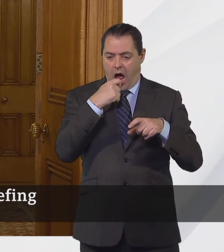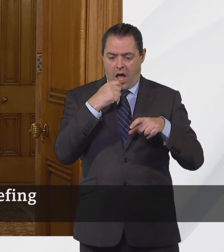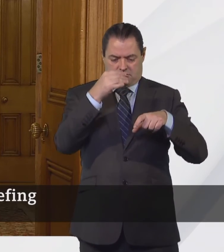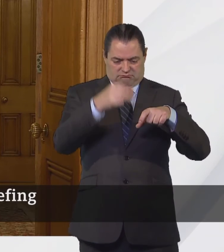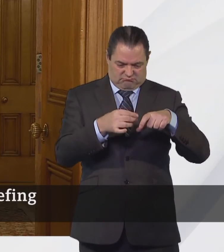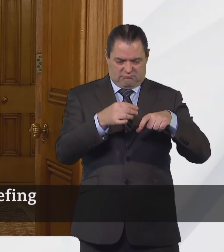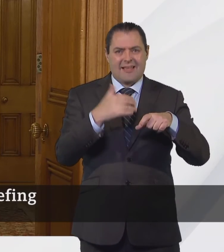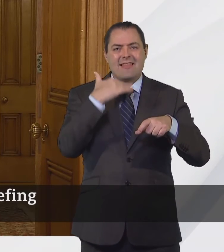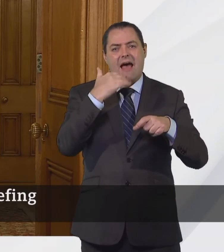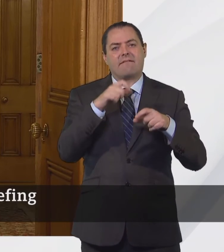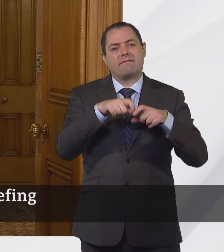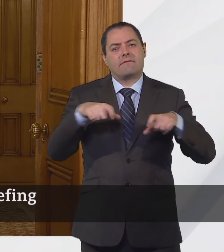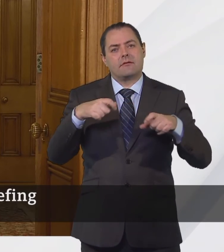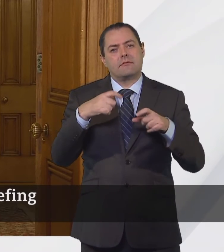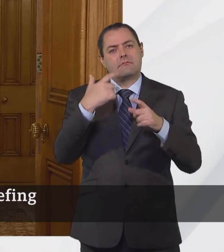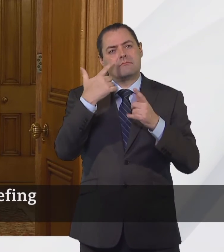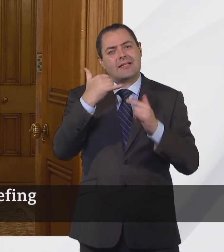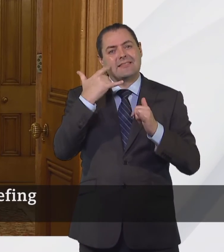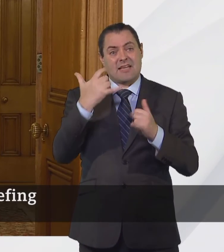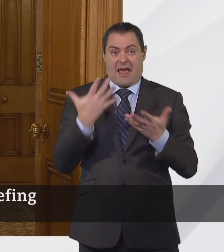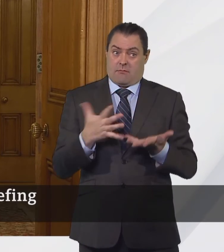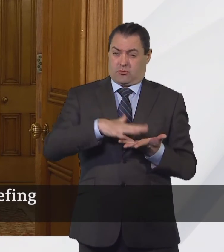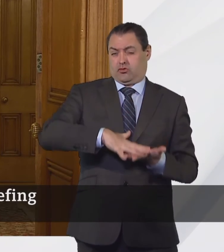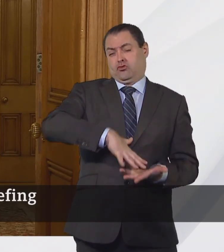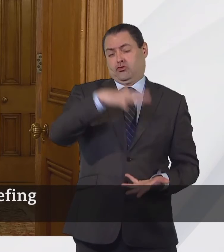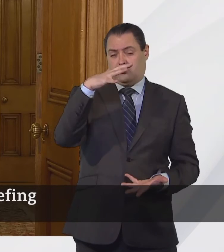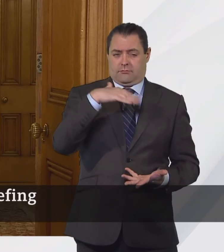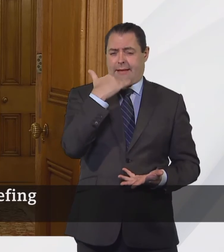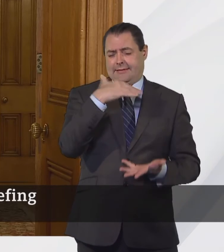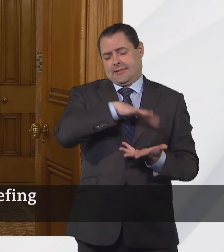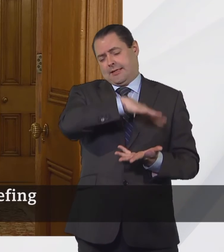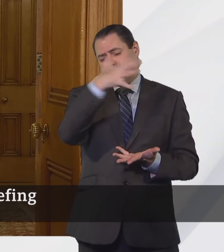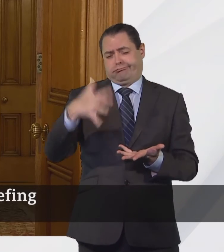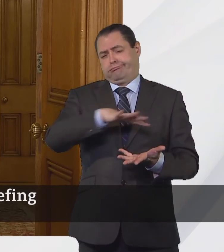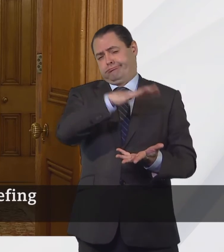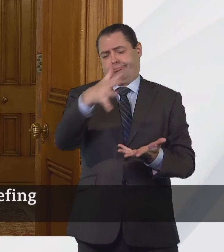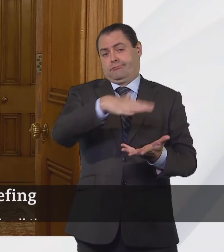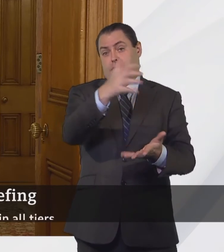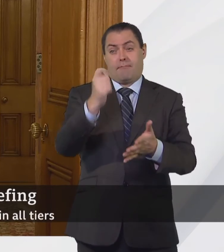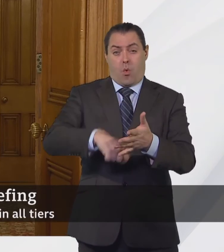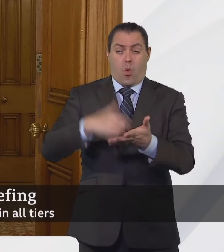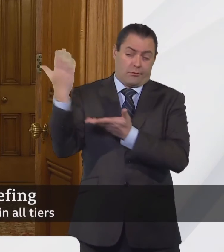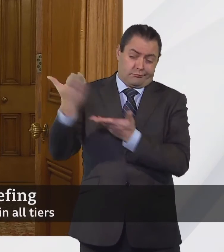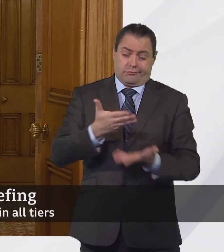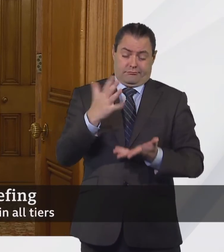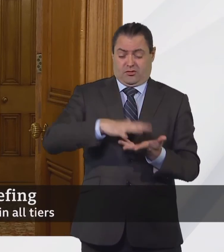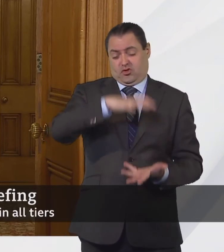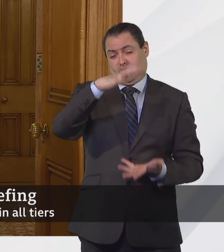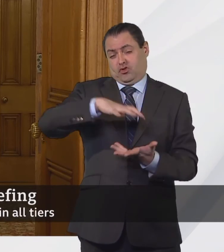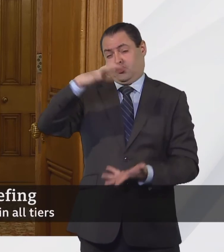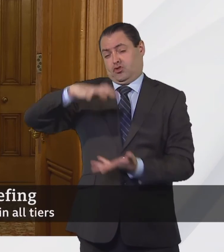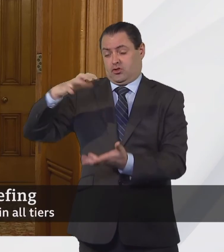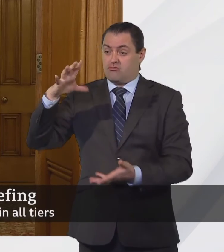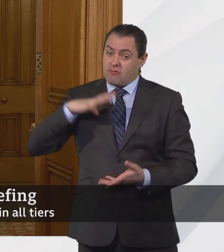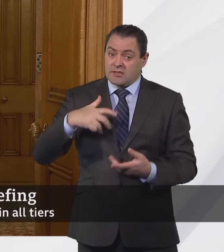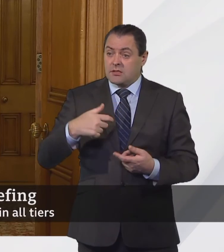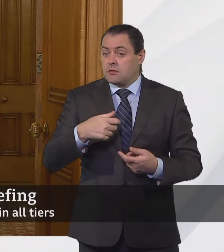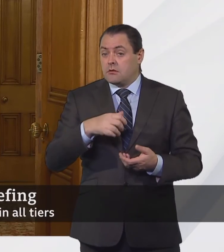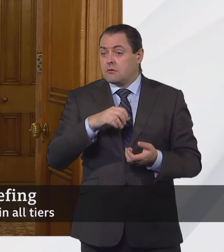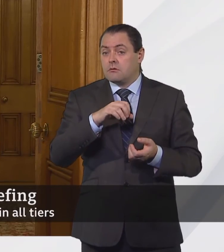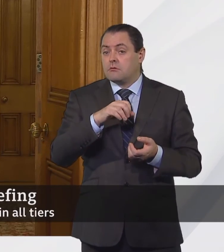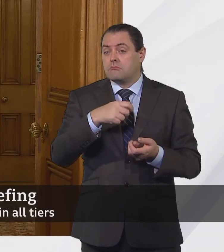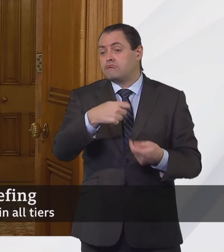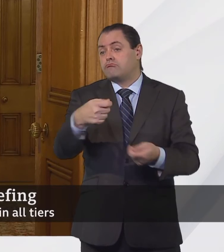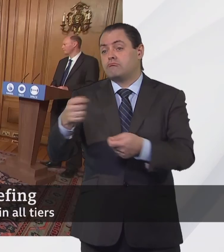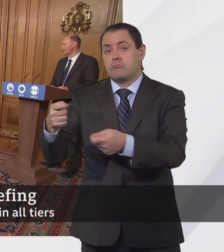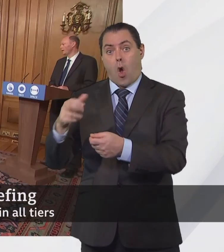moment we've got huge stocks of them right now that we've bought in, and which we hope eventually to make them in this